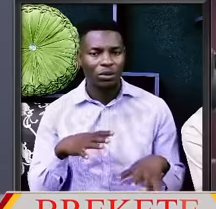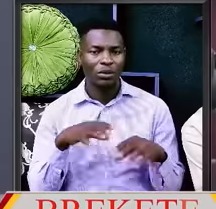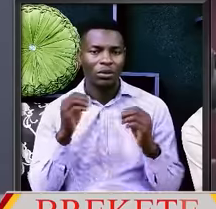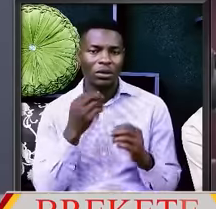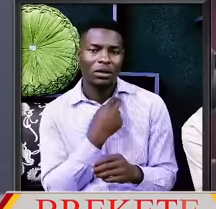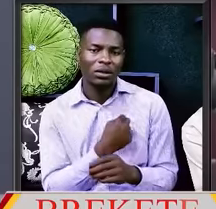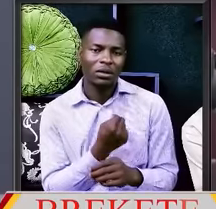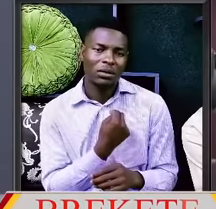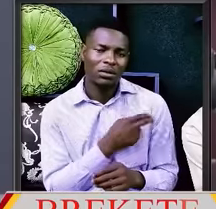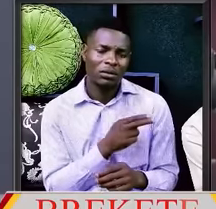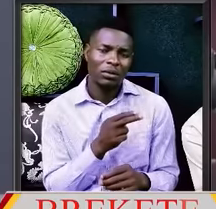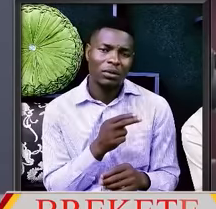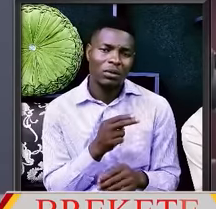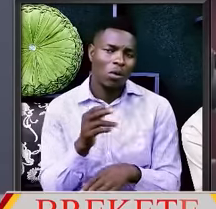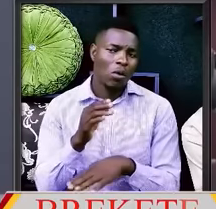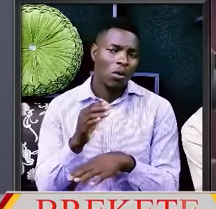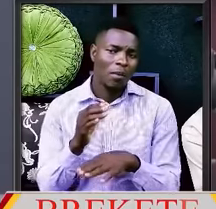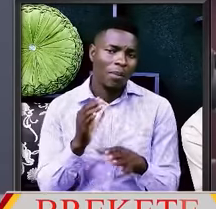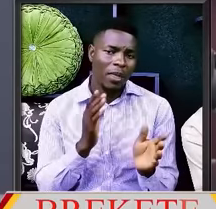hospital